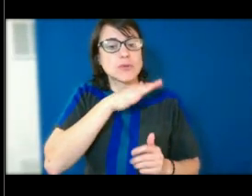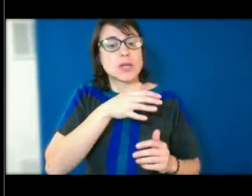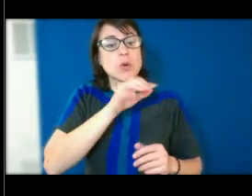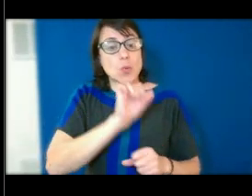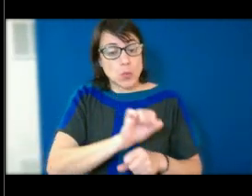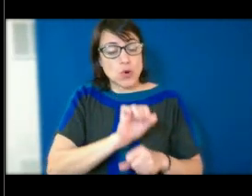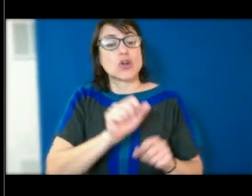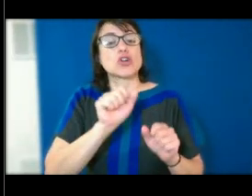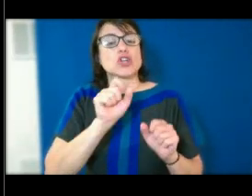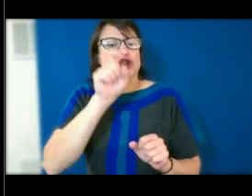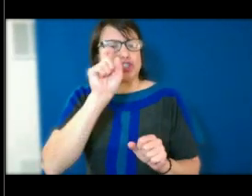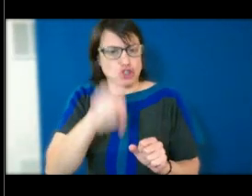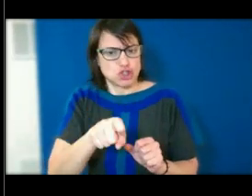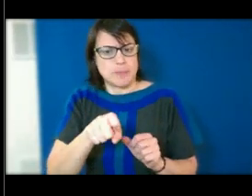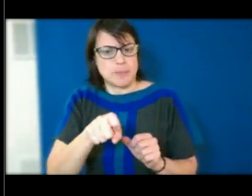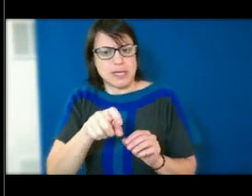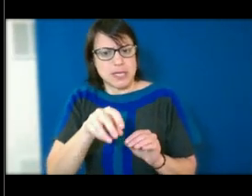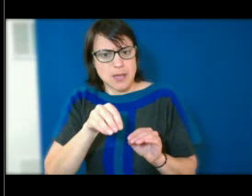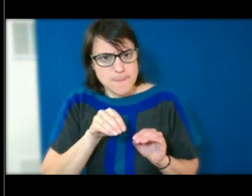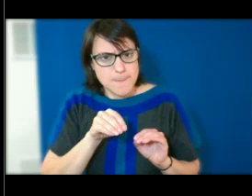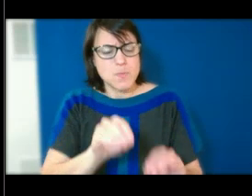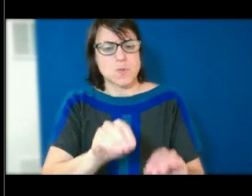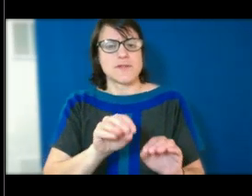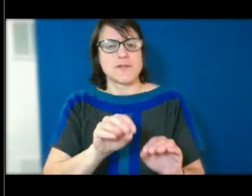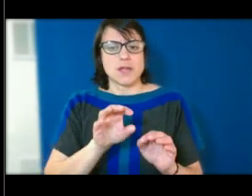needle on this work in a significant way.